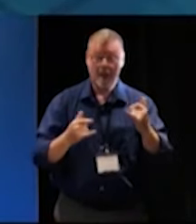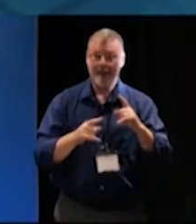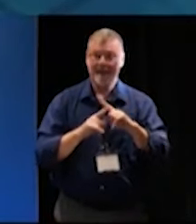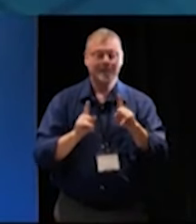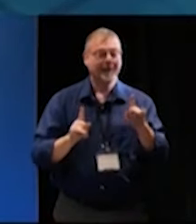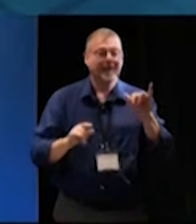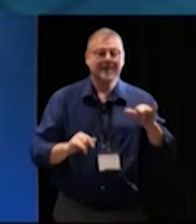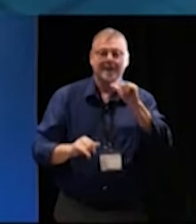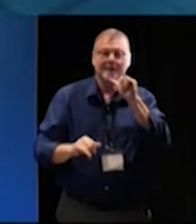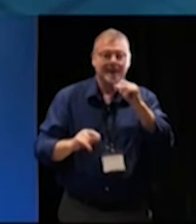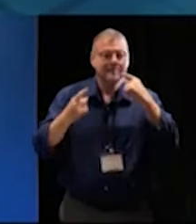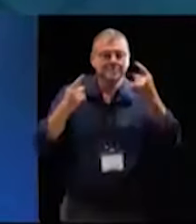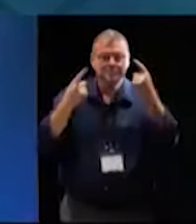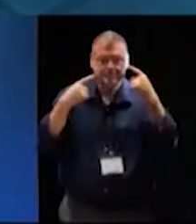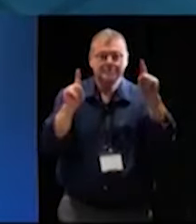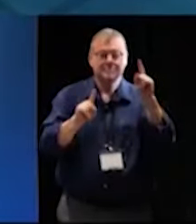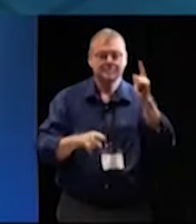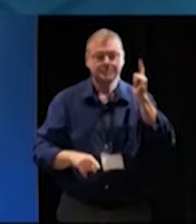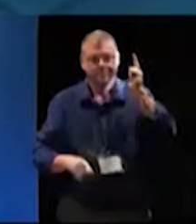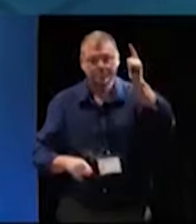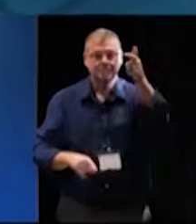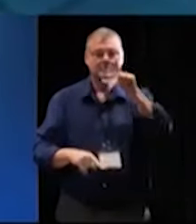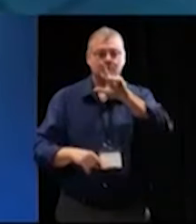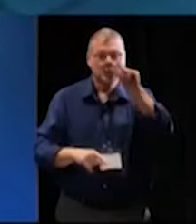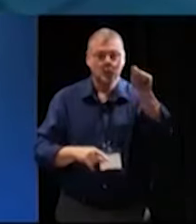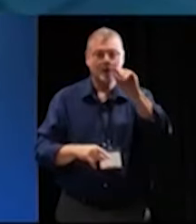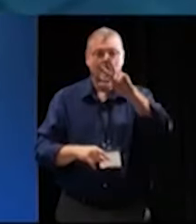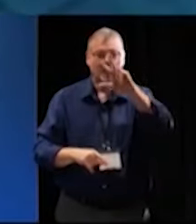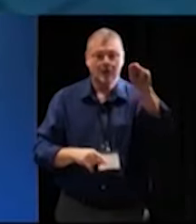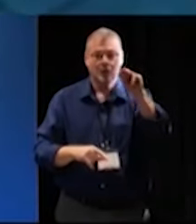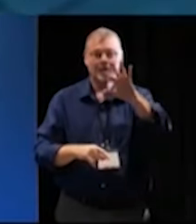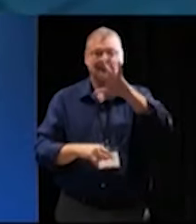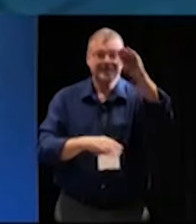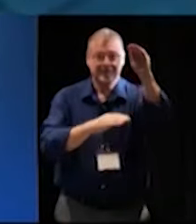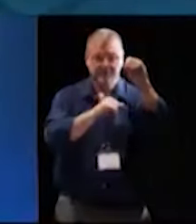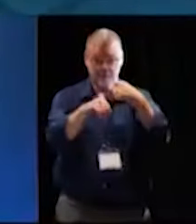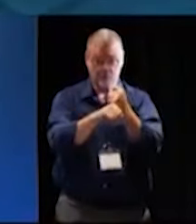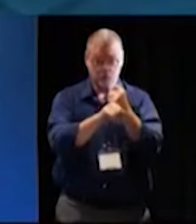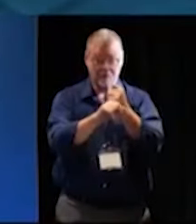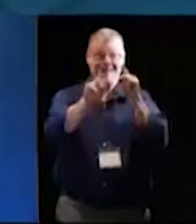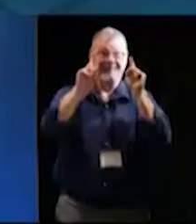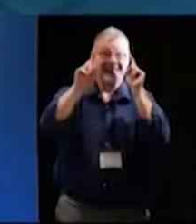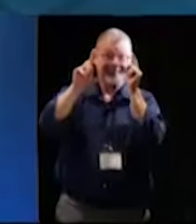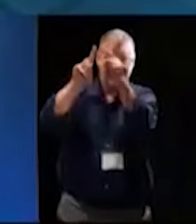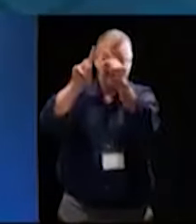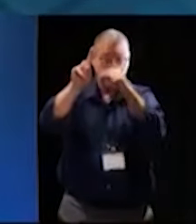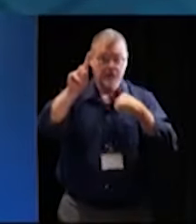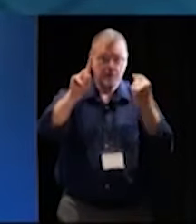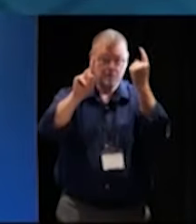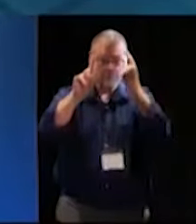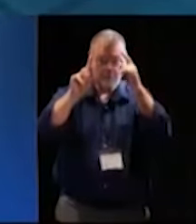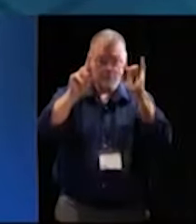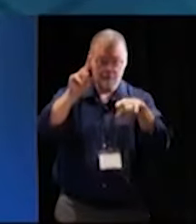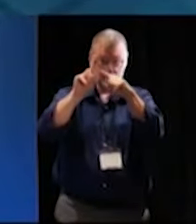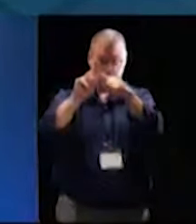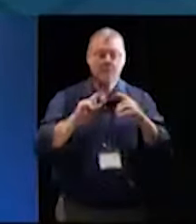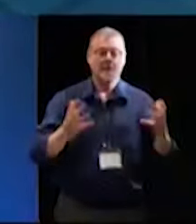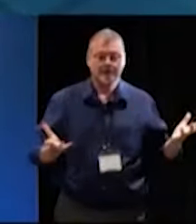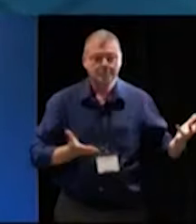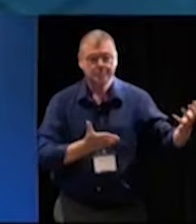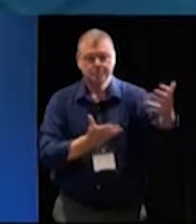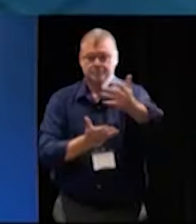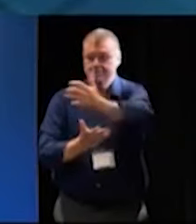get us into the next 20, 30, 40, 50 years. That's where I'm thinking right now. And that's the purpose of the gathering in this